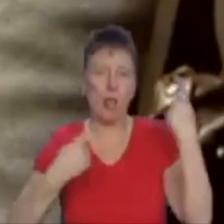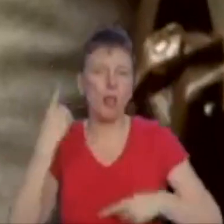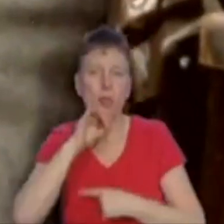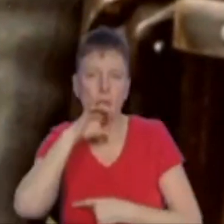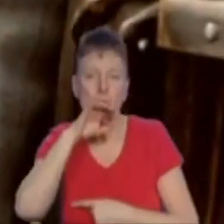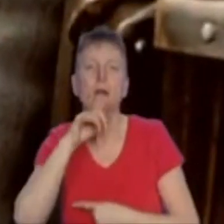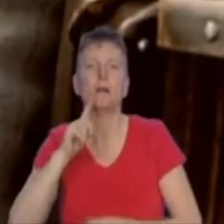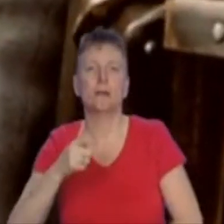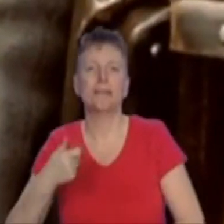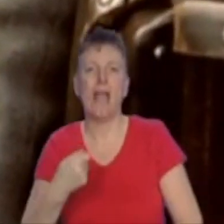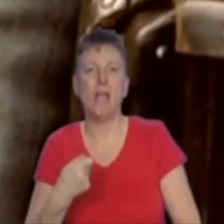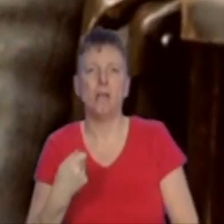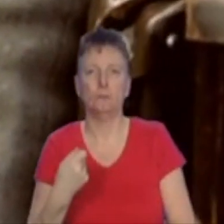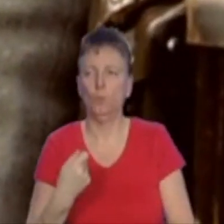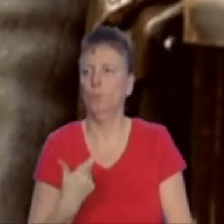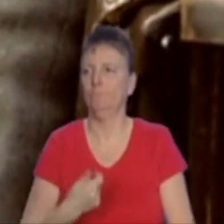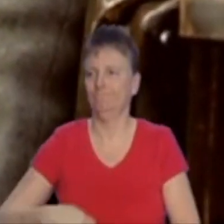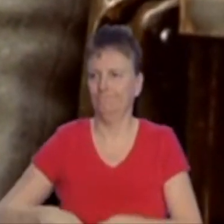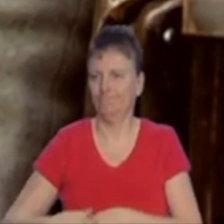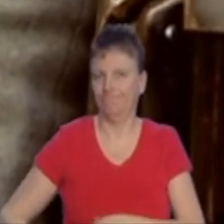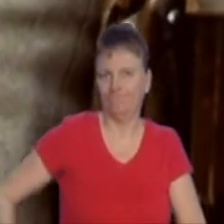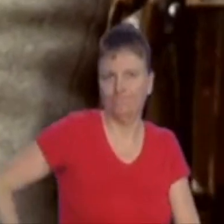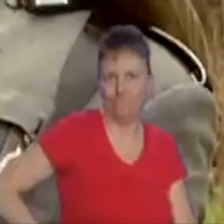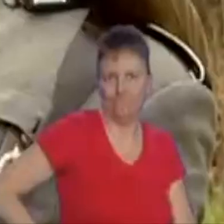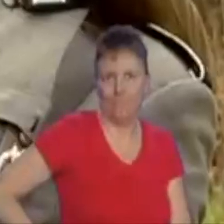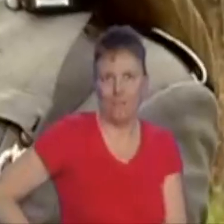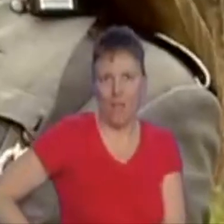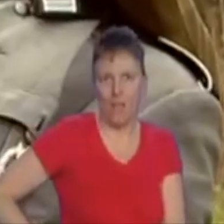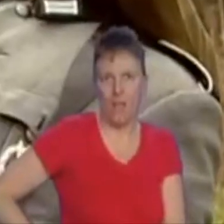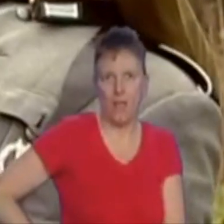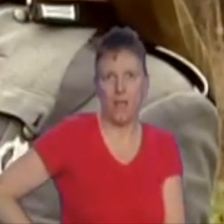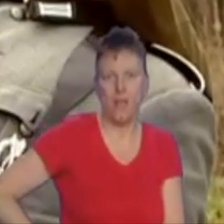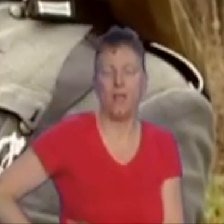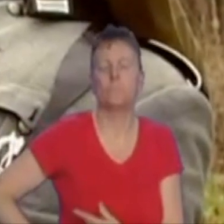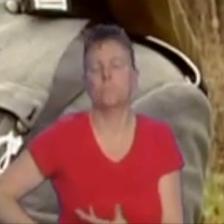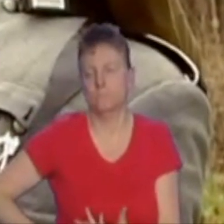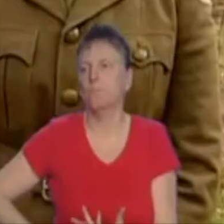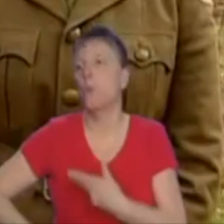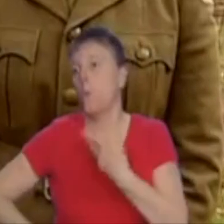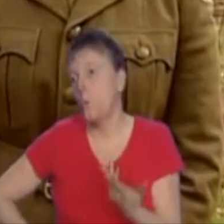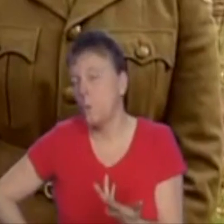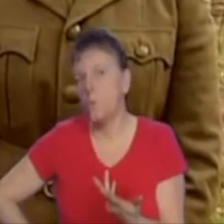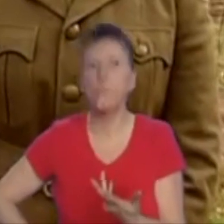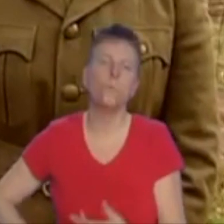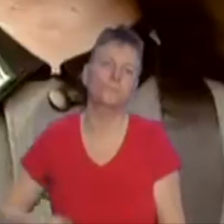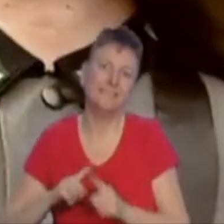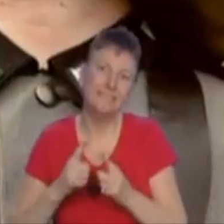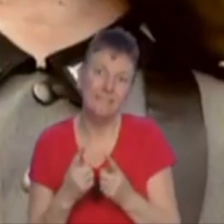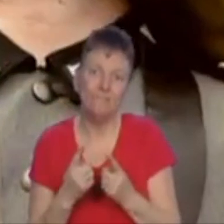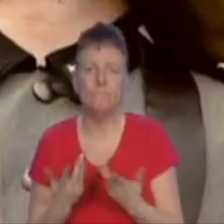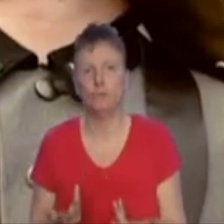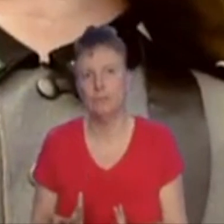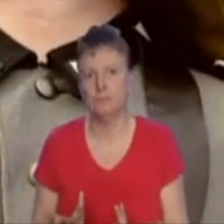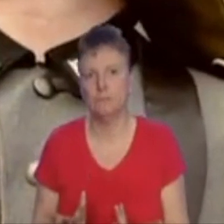bring the knife from the rear, through the kidneys and up into the lungs, and then pull the enemy back onto the floor. Alternatively, you can